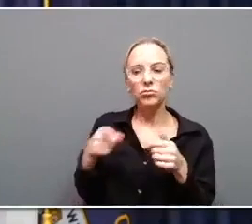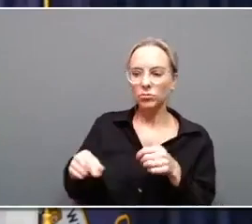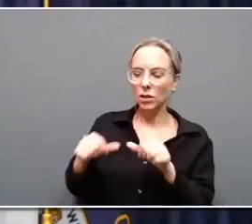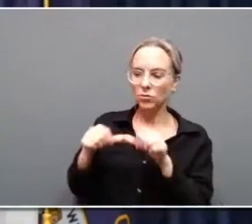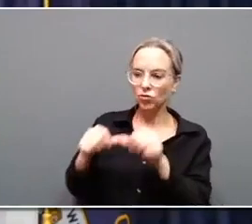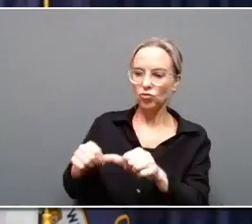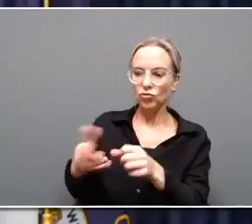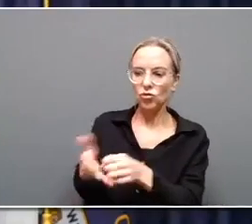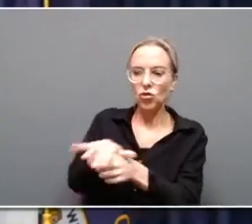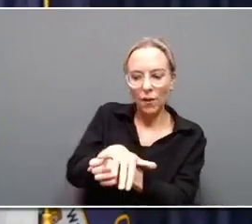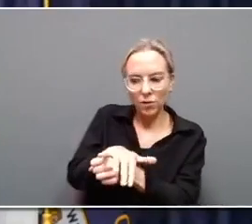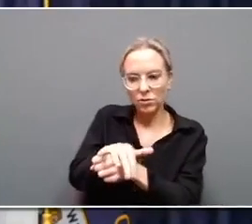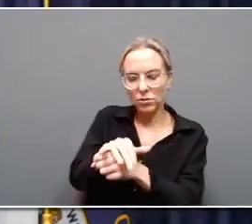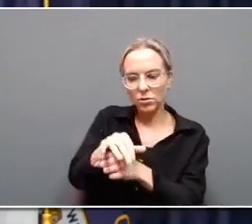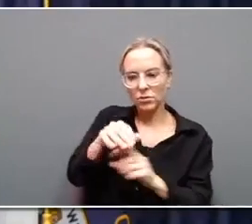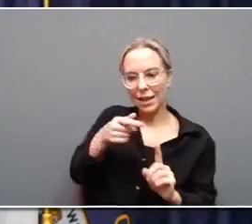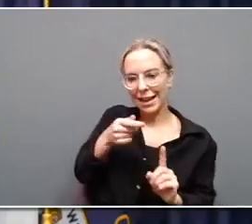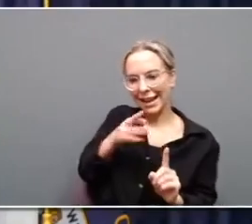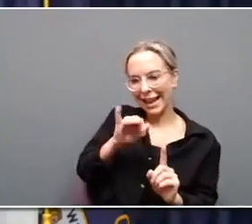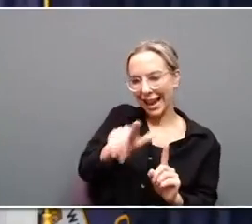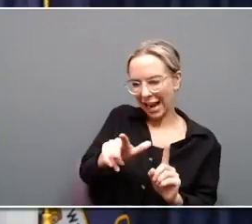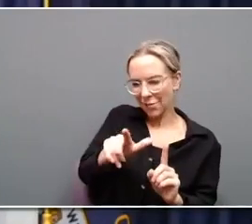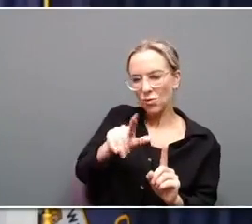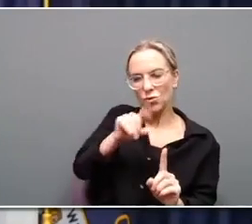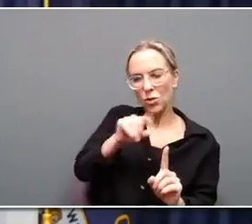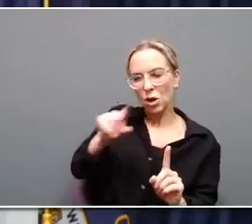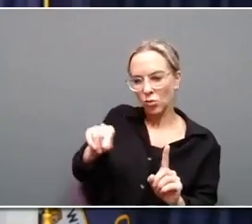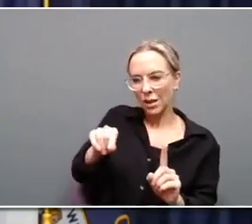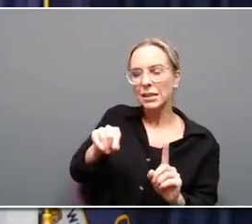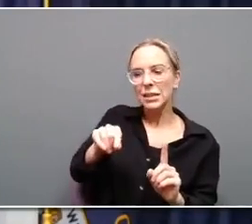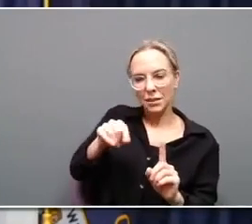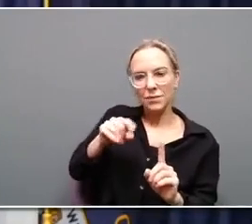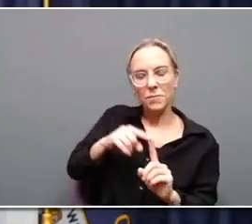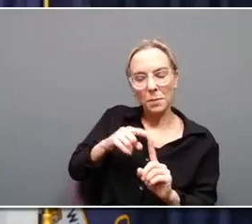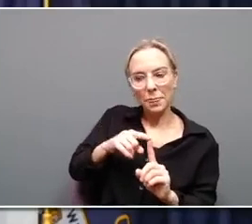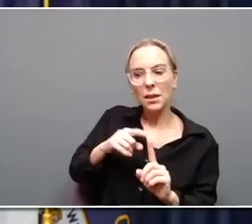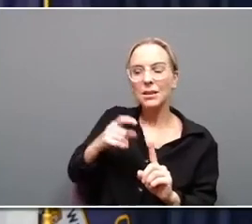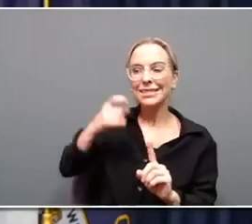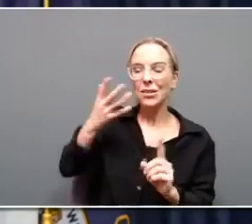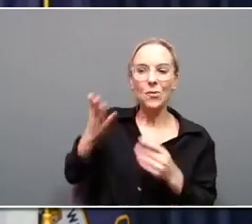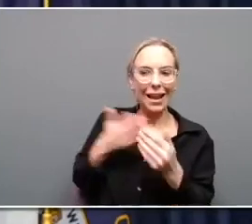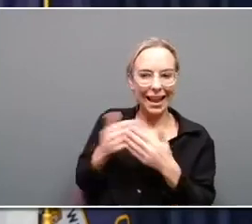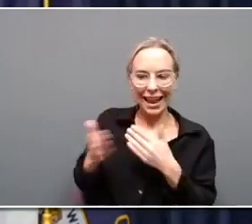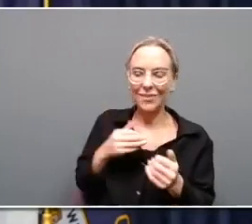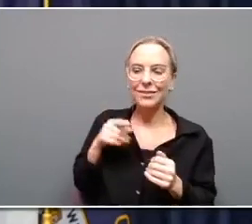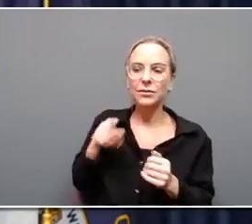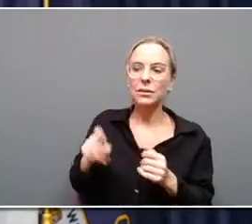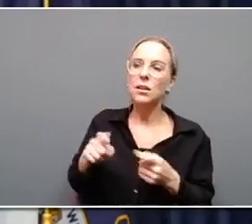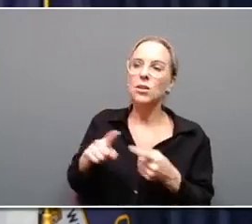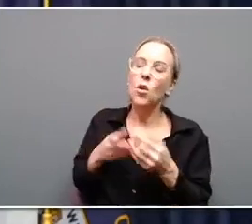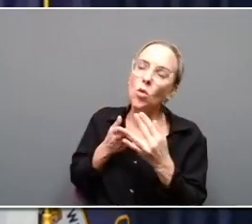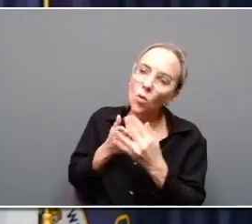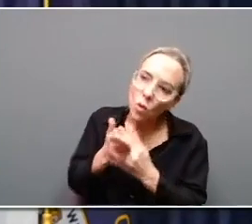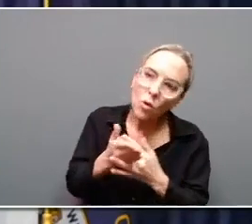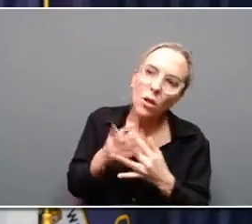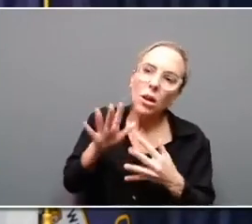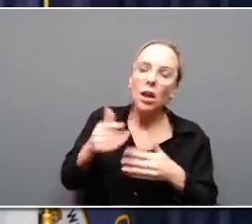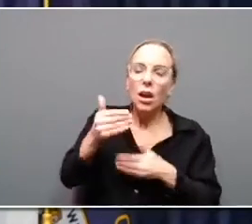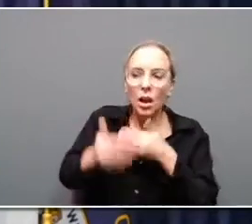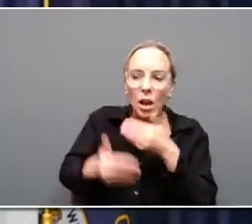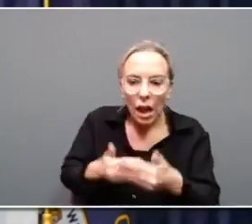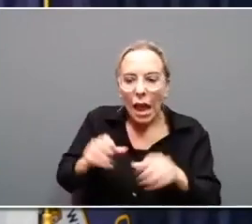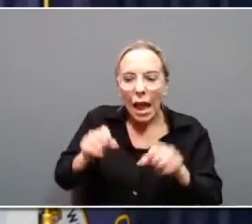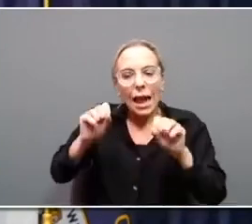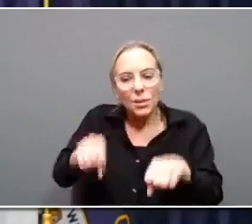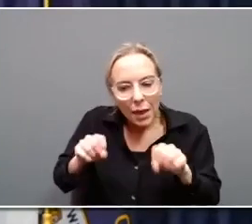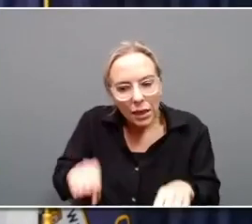April at the start of that unwinding period. However, the child had to go through an eligibility renewal process. With